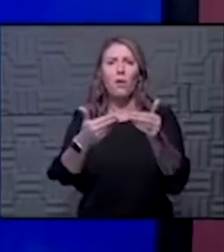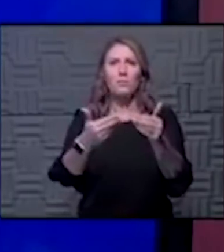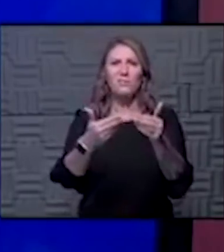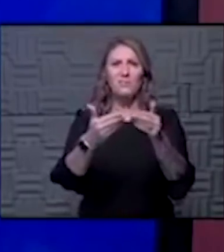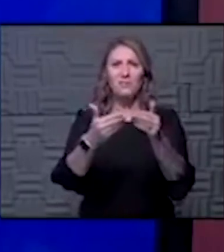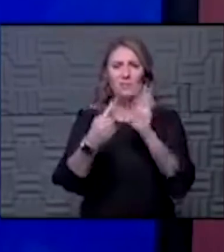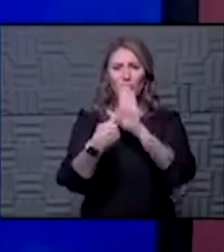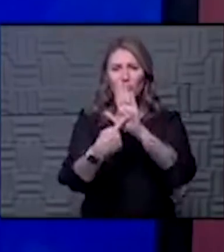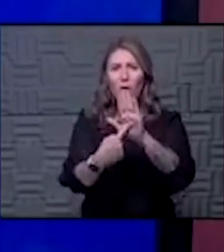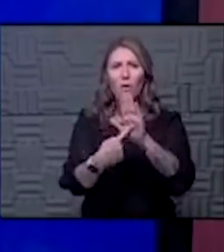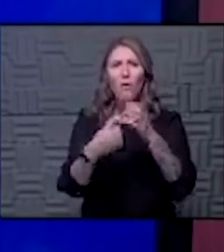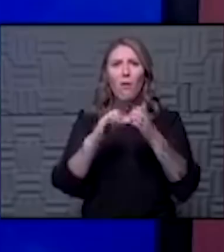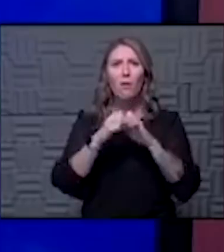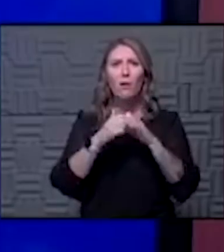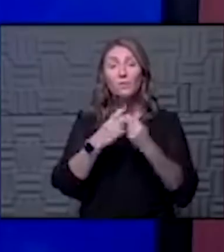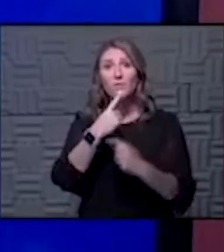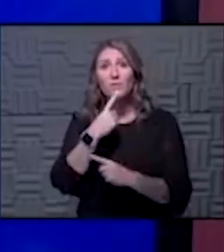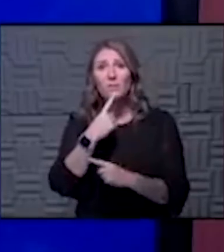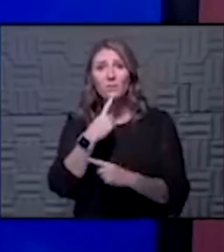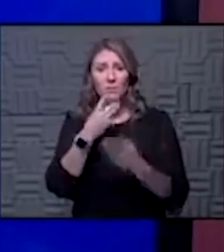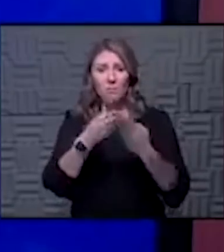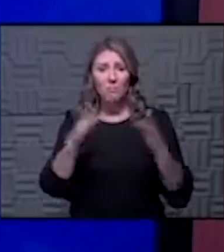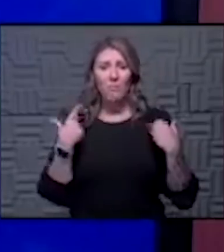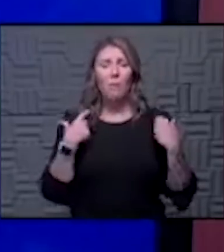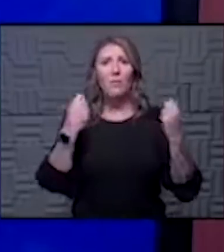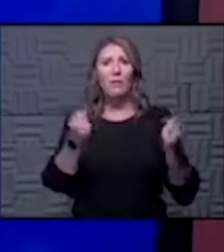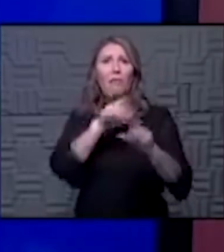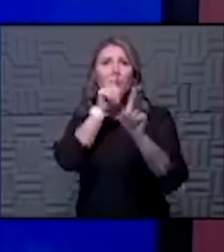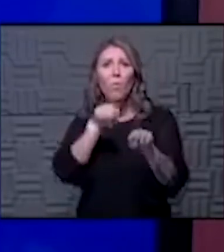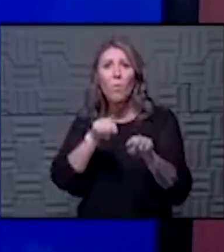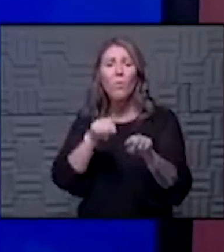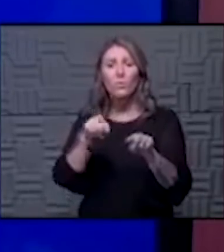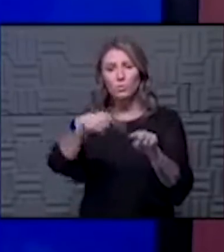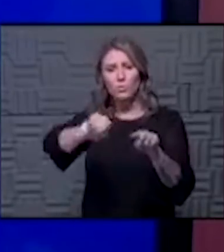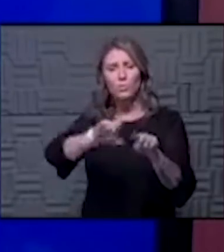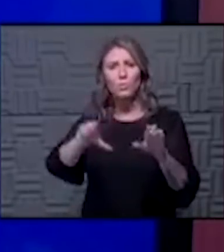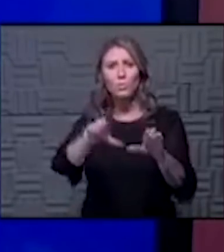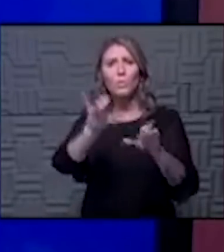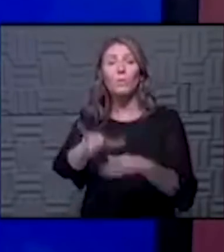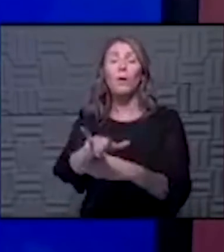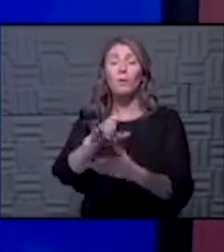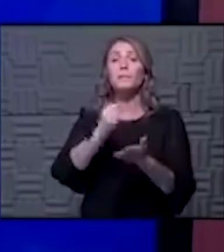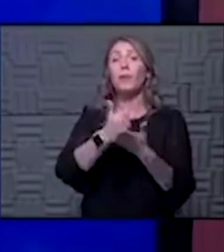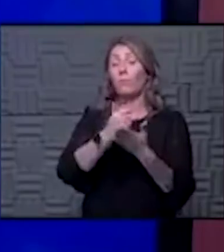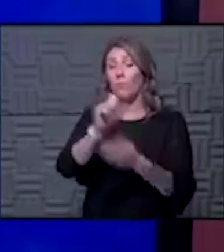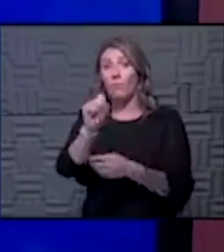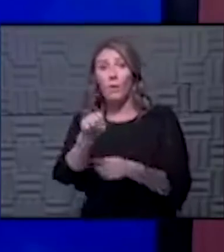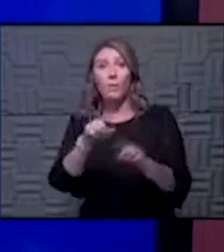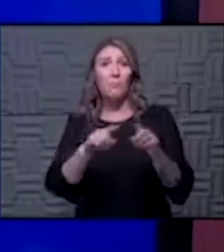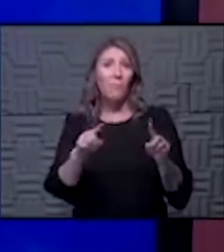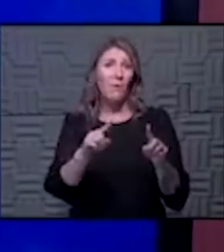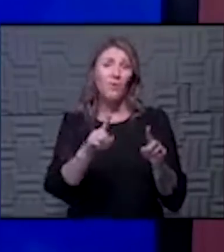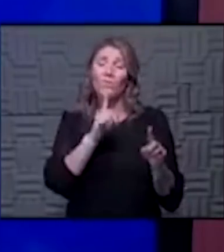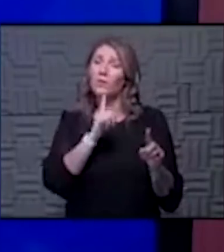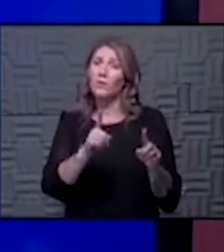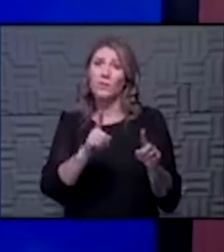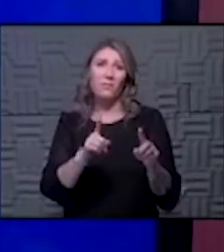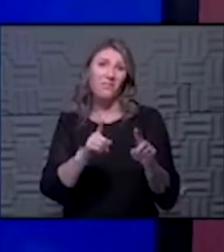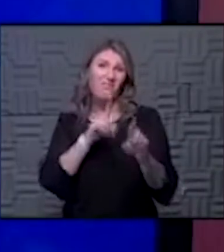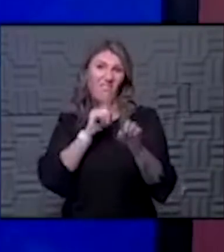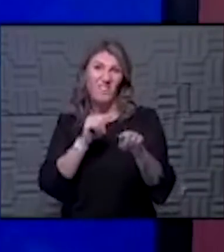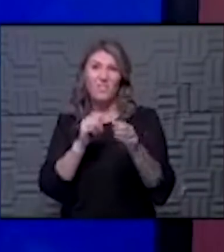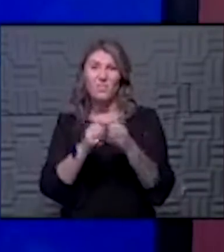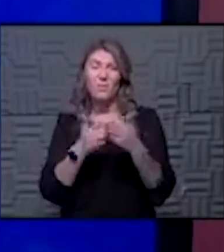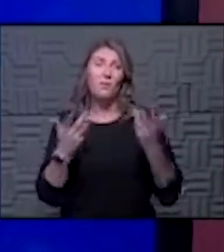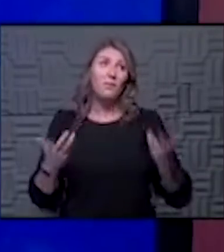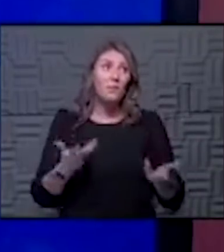apparent how serious this is, public health orders that do those things, I think are helpful. But I'd really answer that with